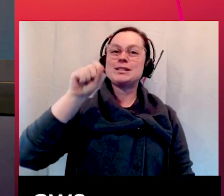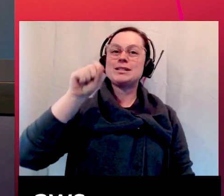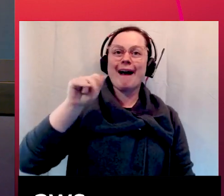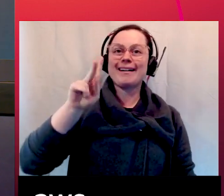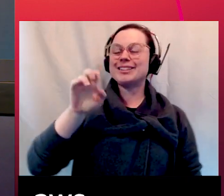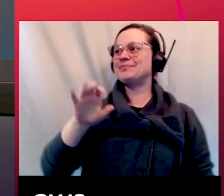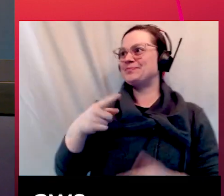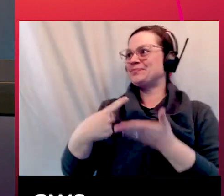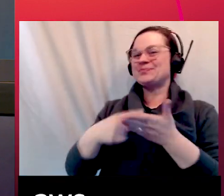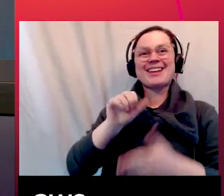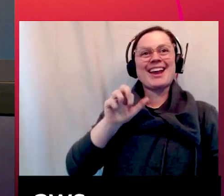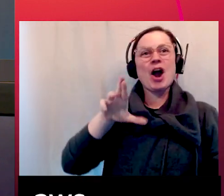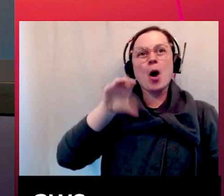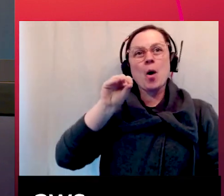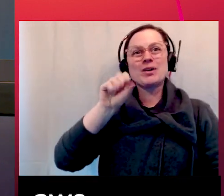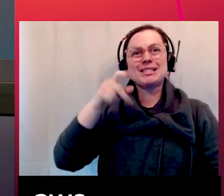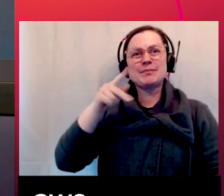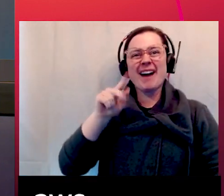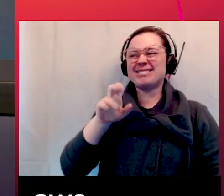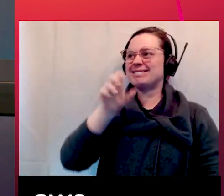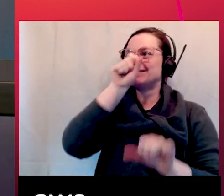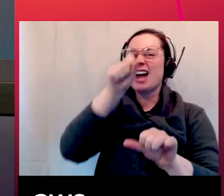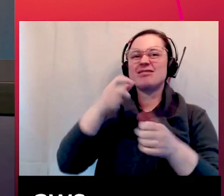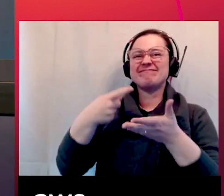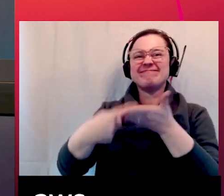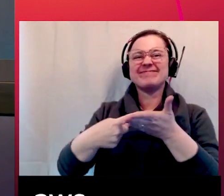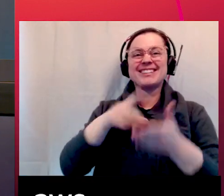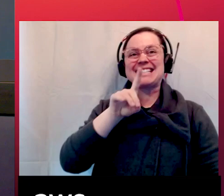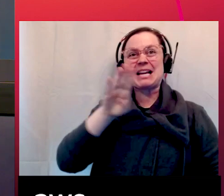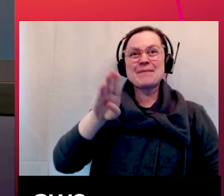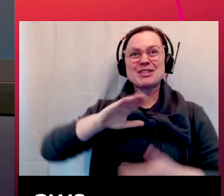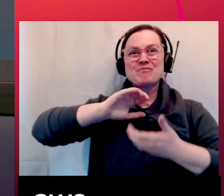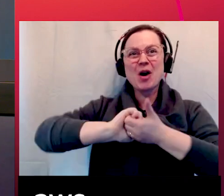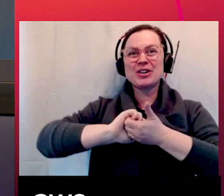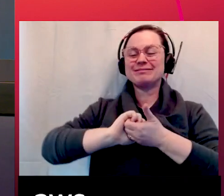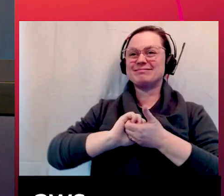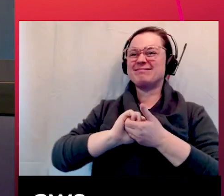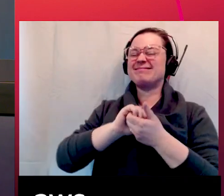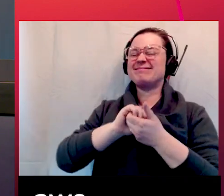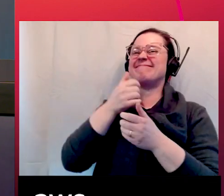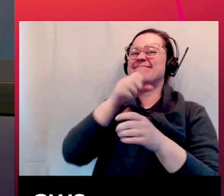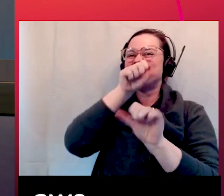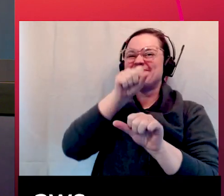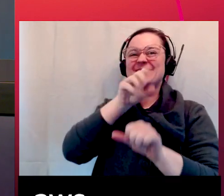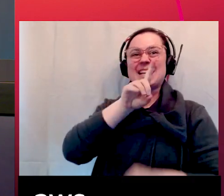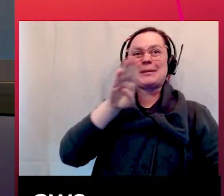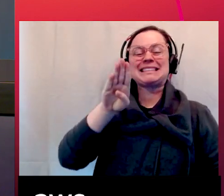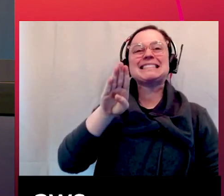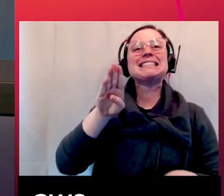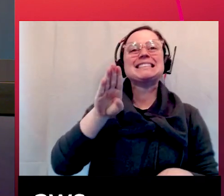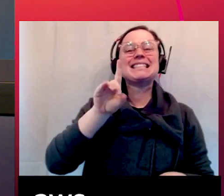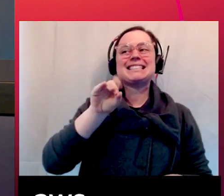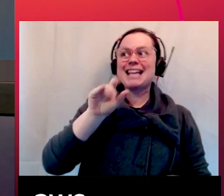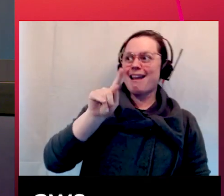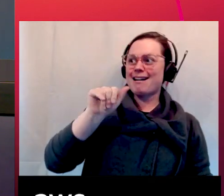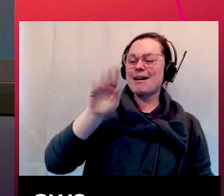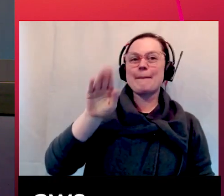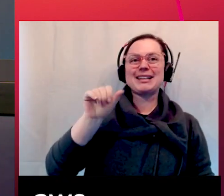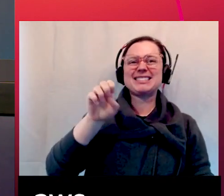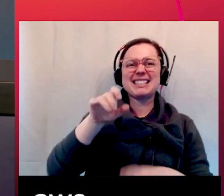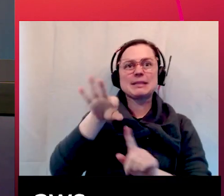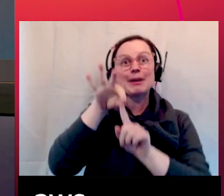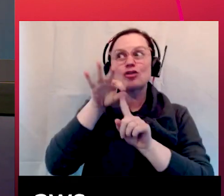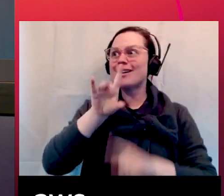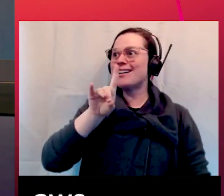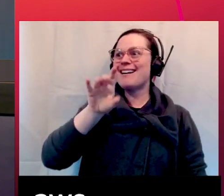I love when we get to talk to our database partners. I'm a big database fan, especially one like Aerospike that is so